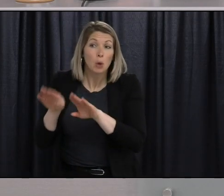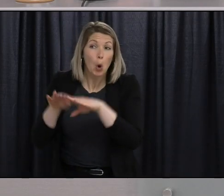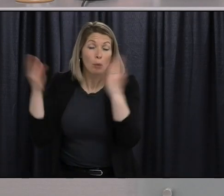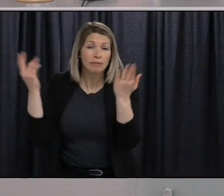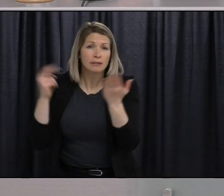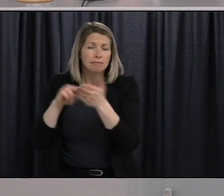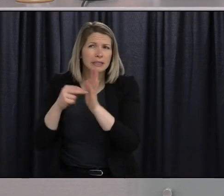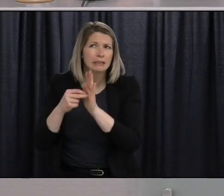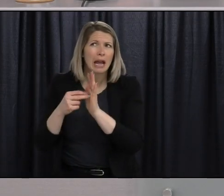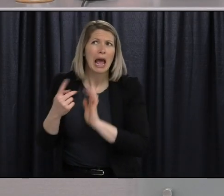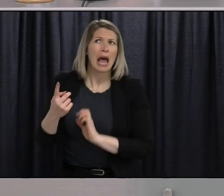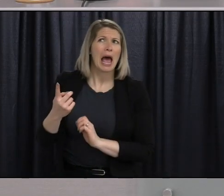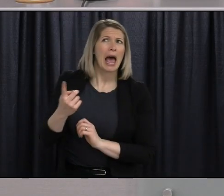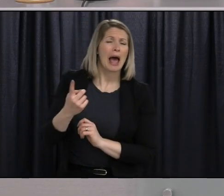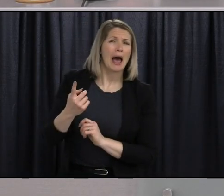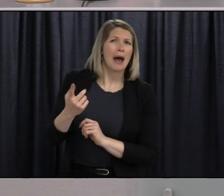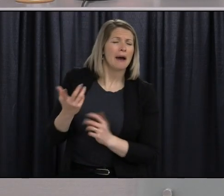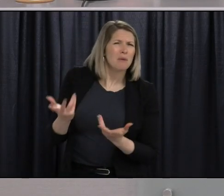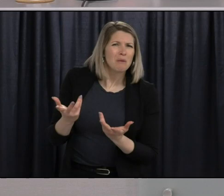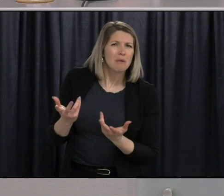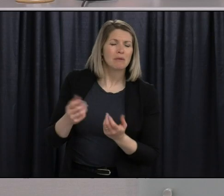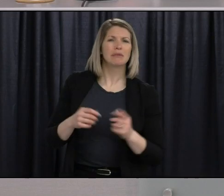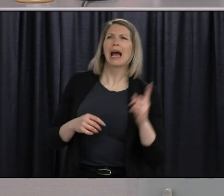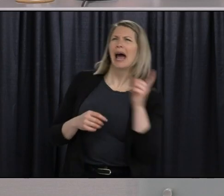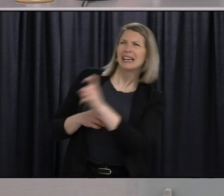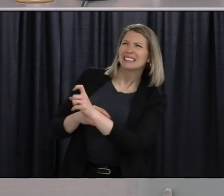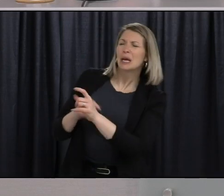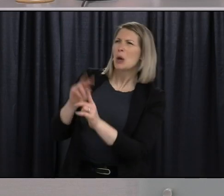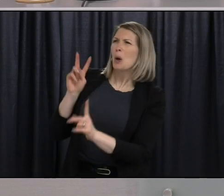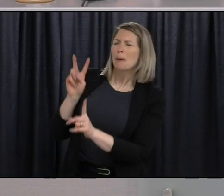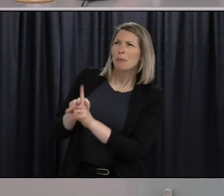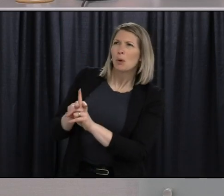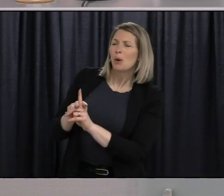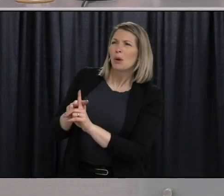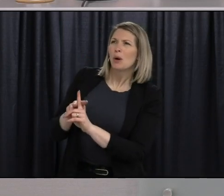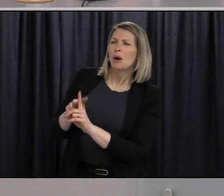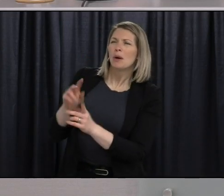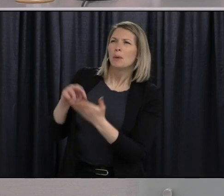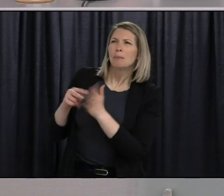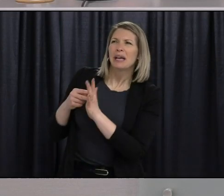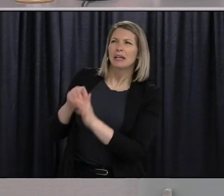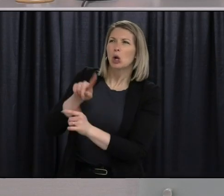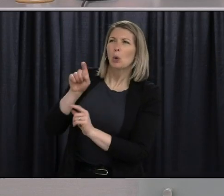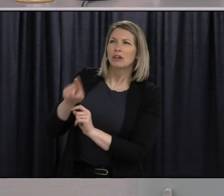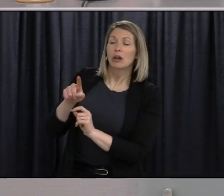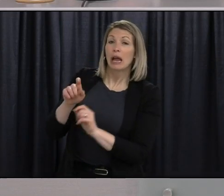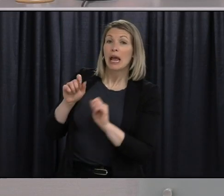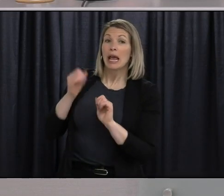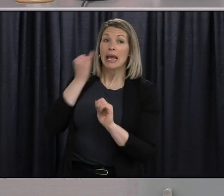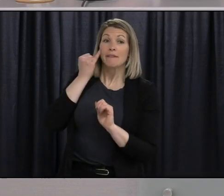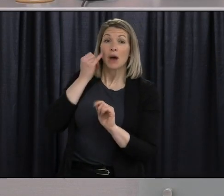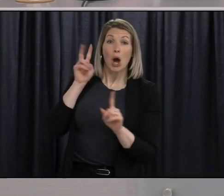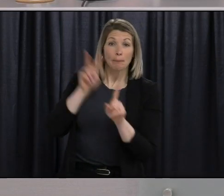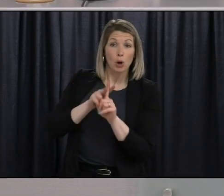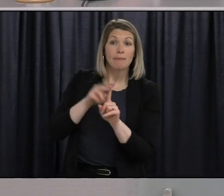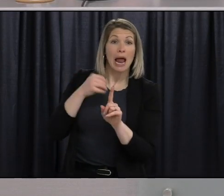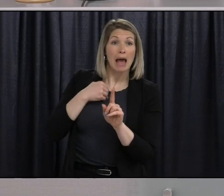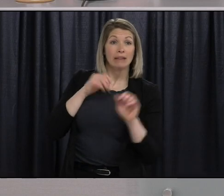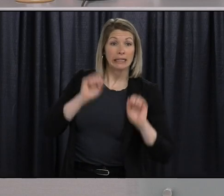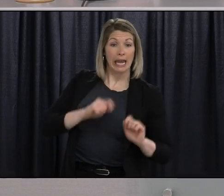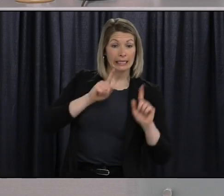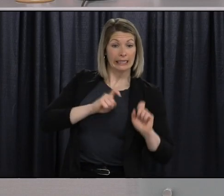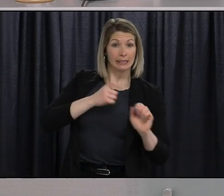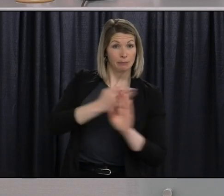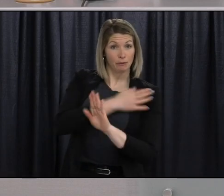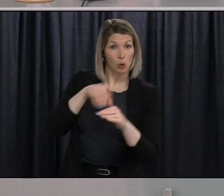So is your question, could we test people so that they could go to appointments in these places? Yeah, essentially. So what we have to